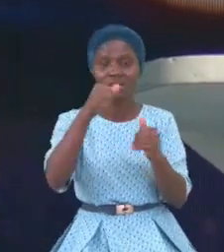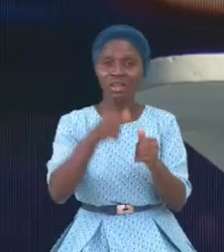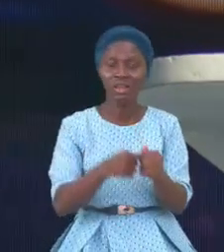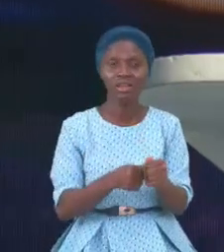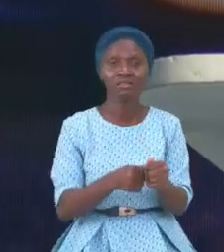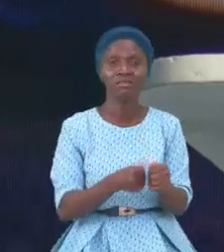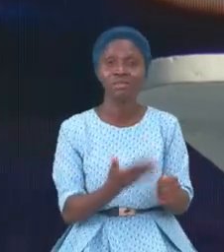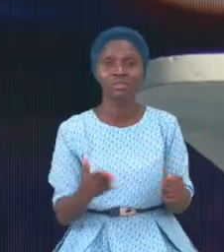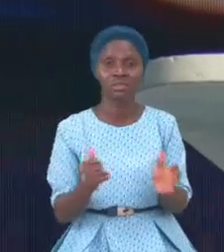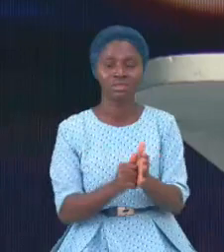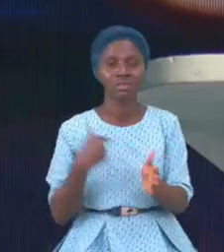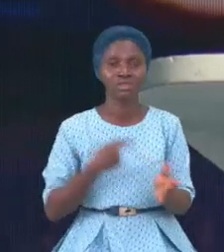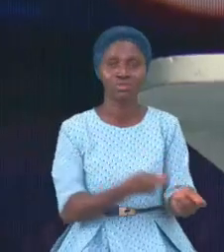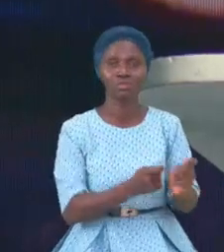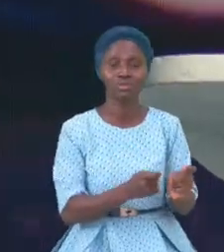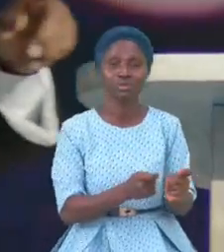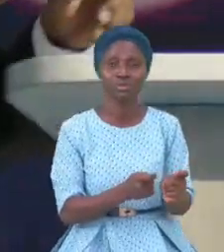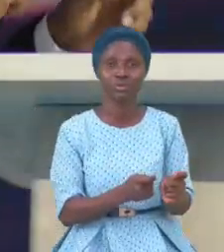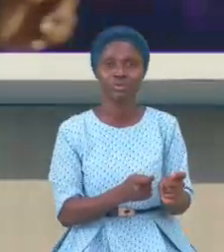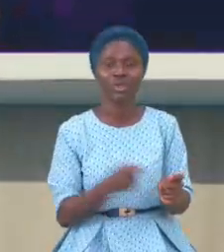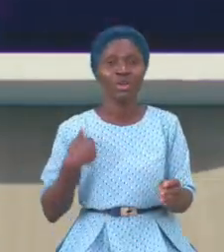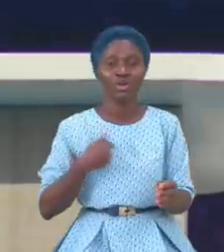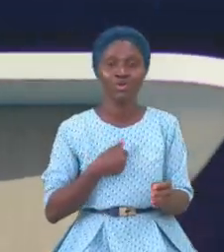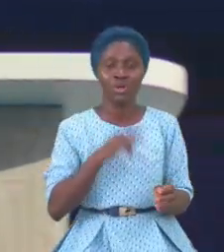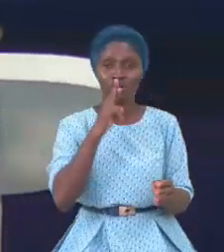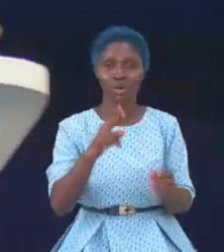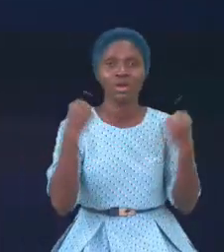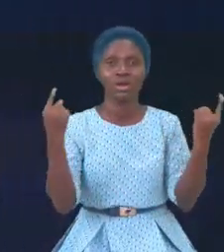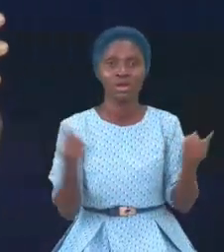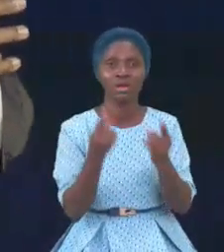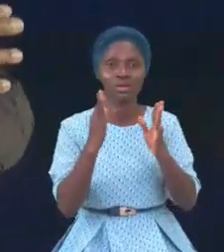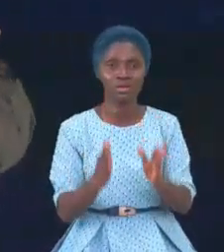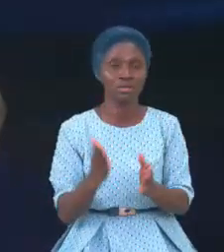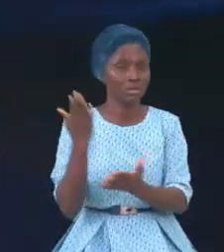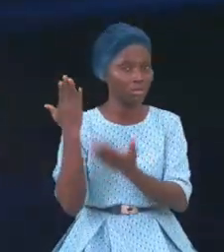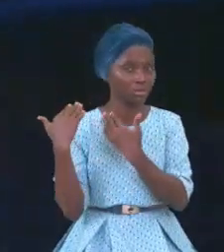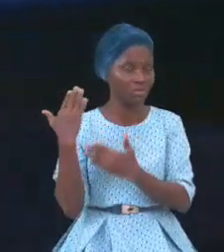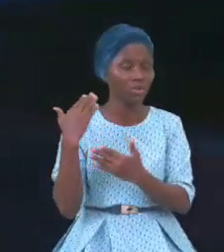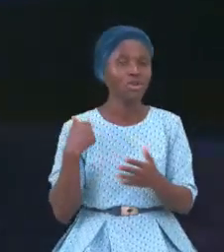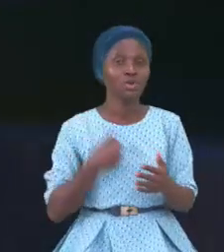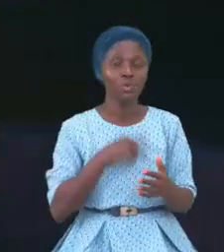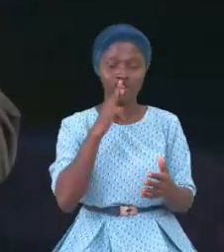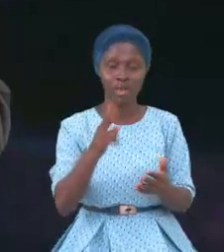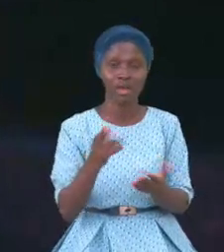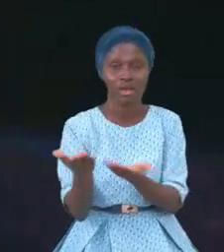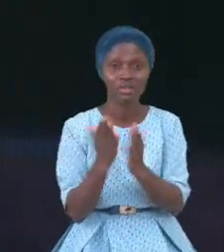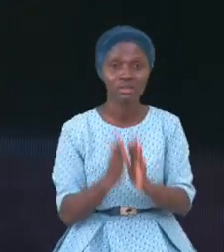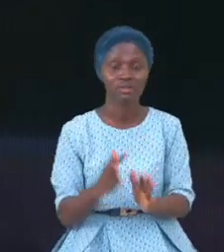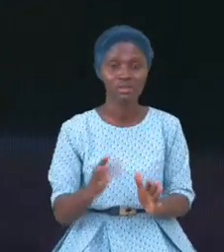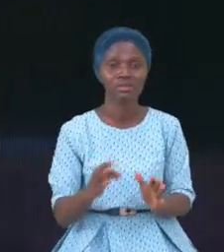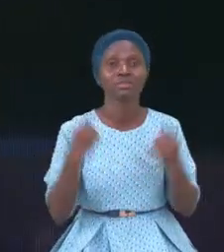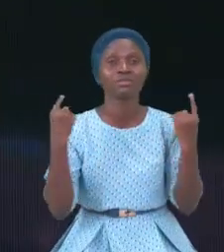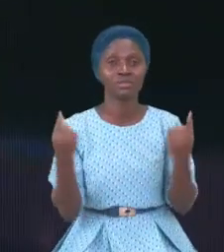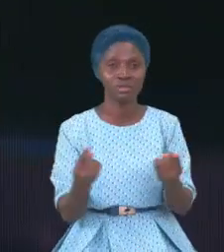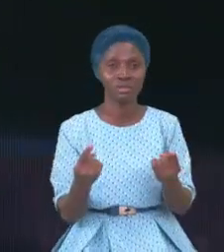that we did, he said, we were sinners, we were servants of sin. It says, but ye